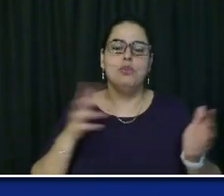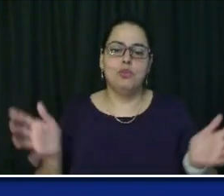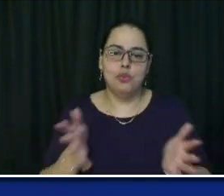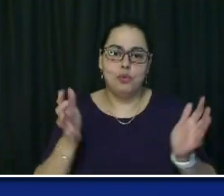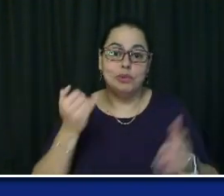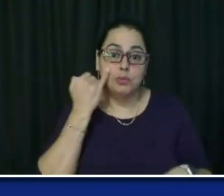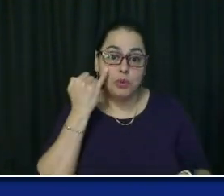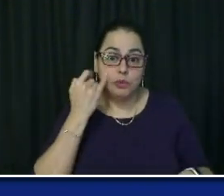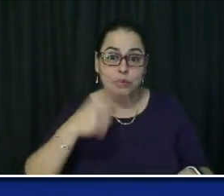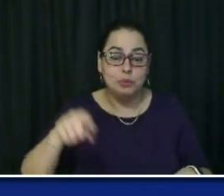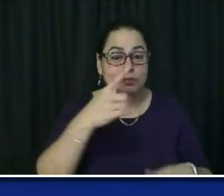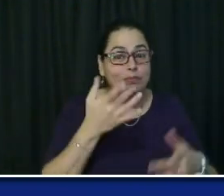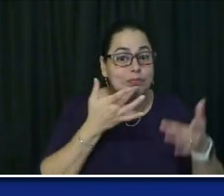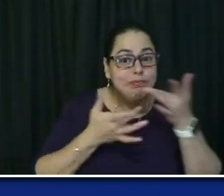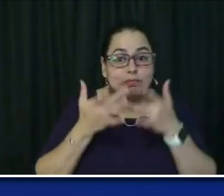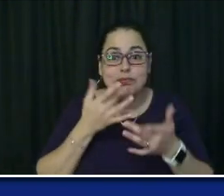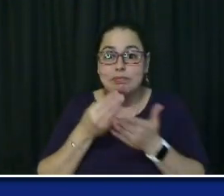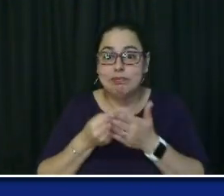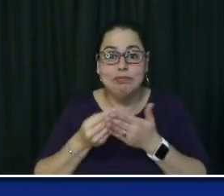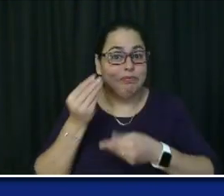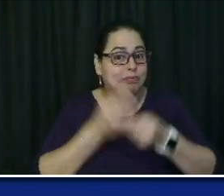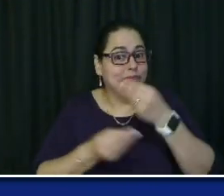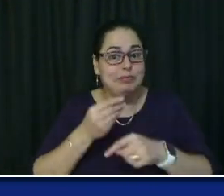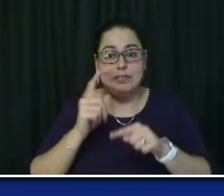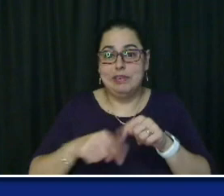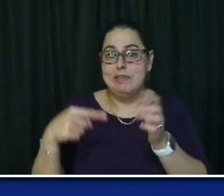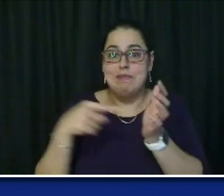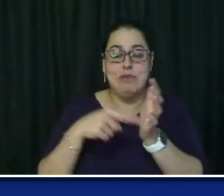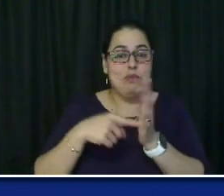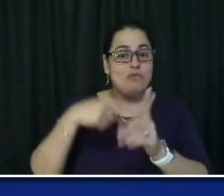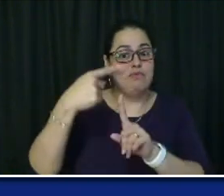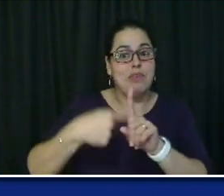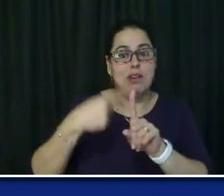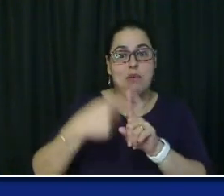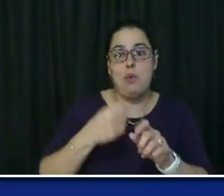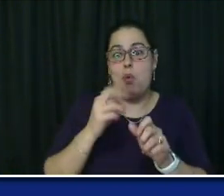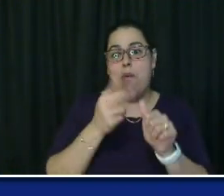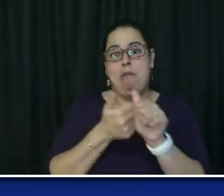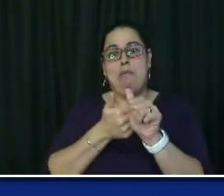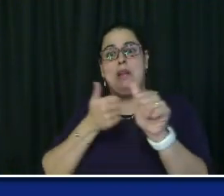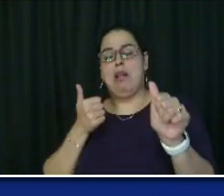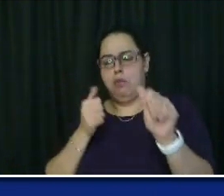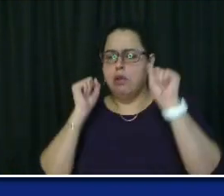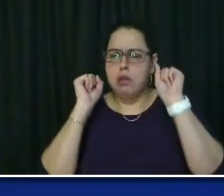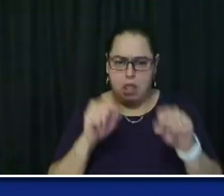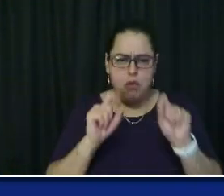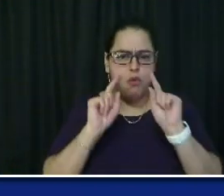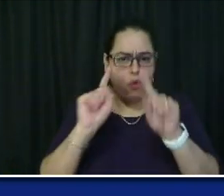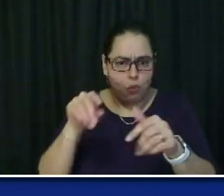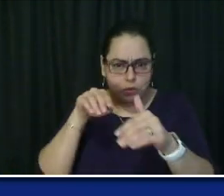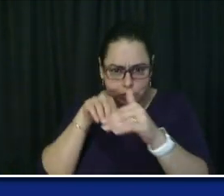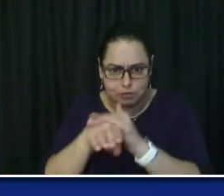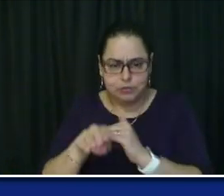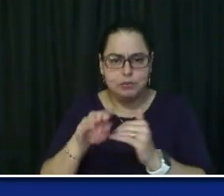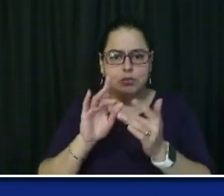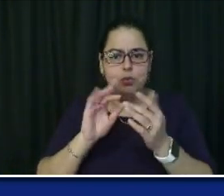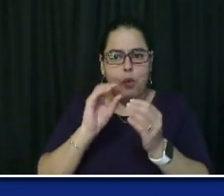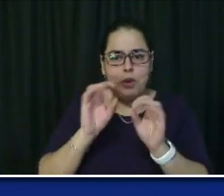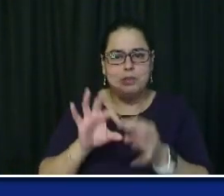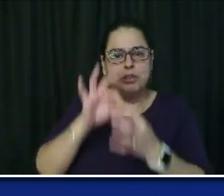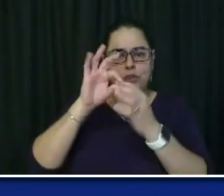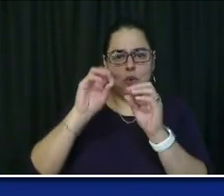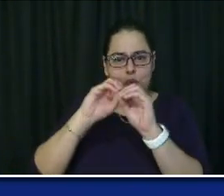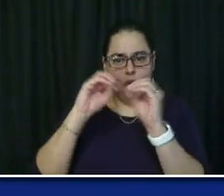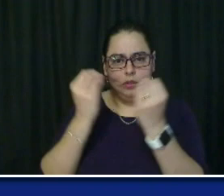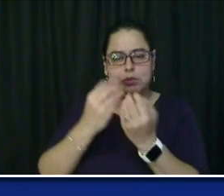different organizations who can be your advocate on these issues. Last week when we had this, we had Westchester Residential Opportunities representative with us